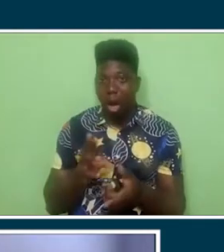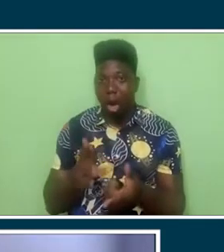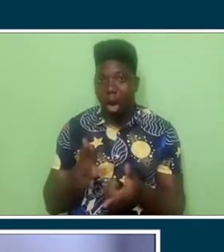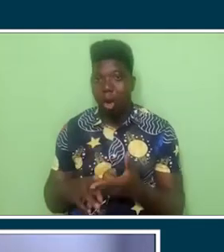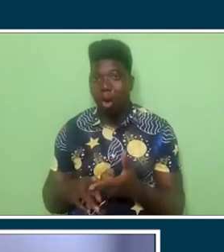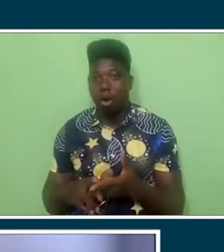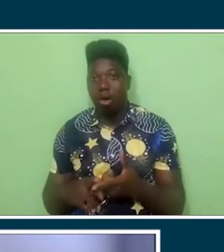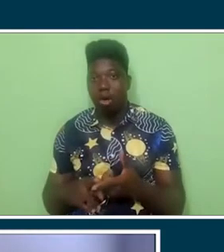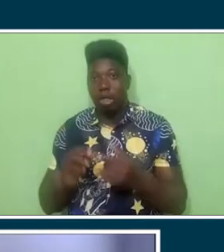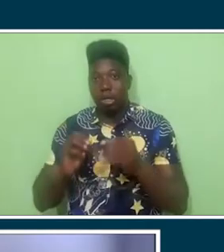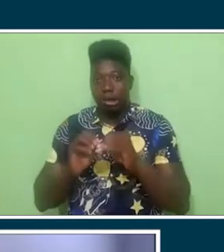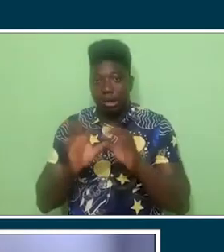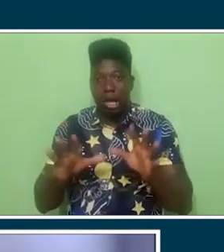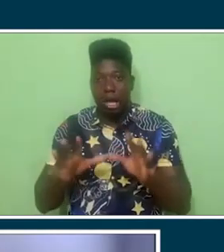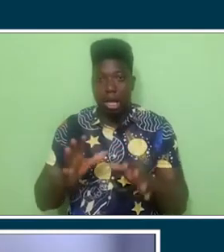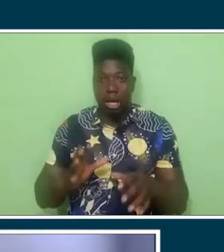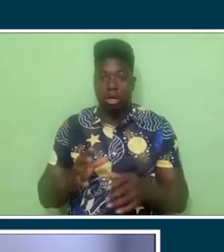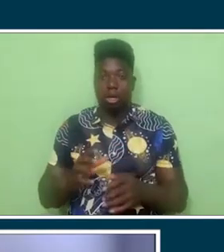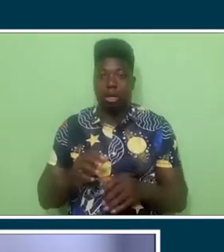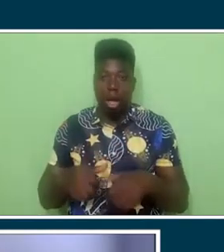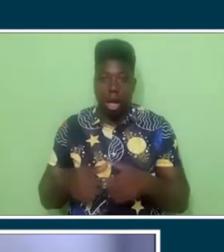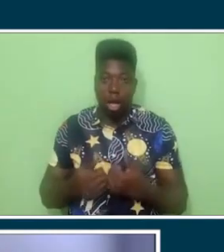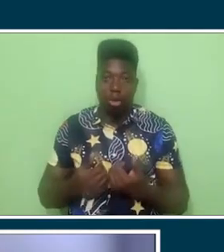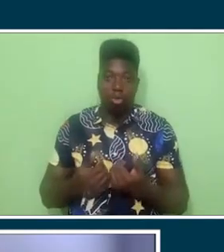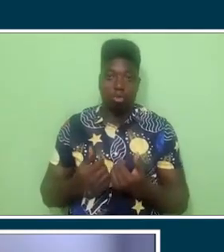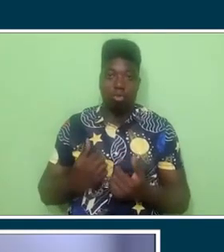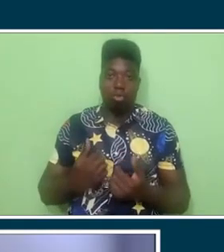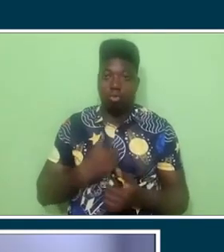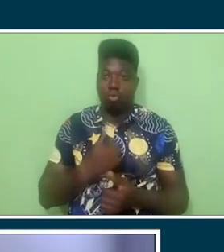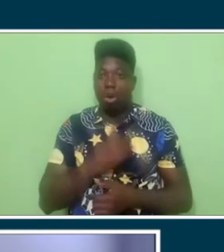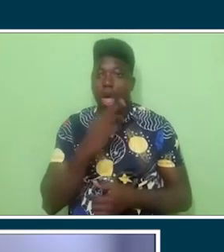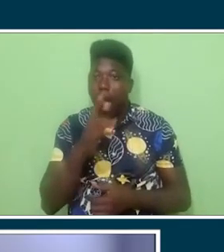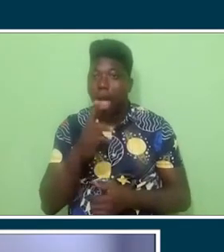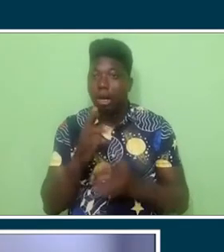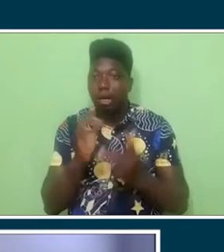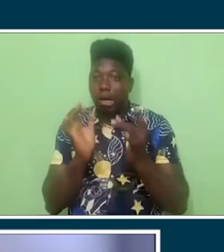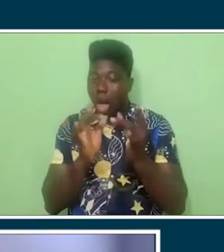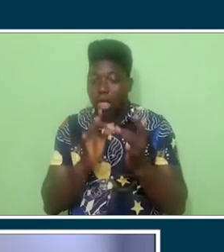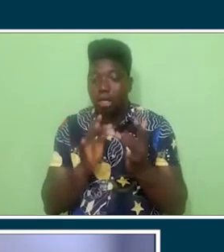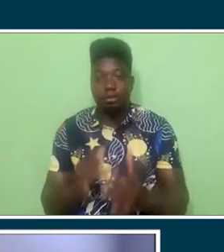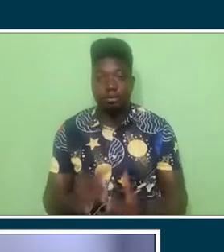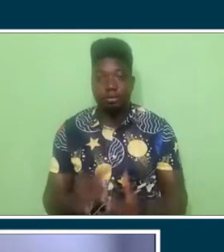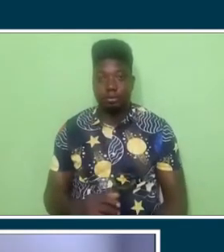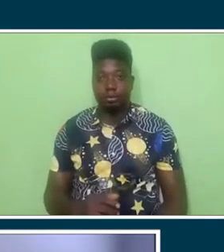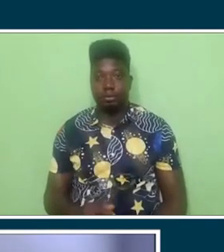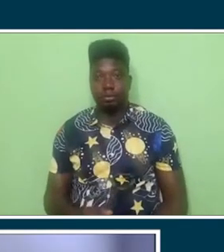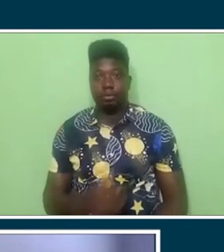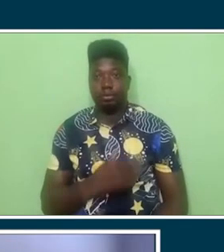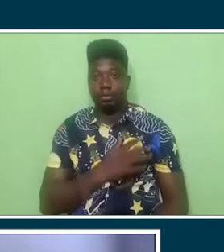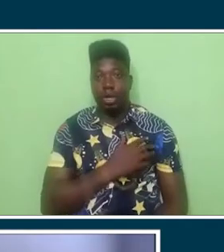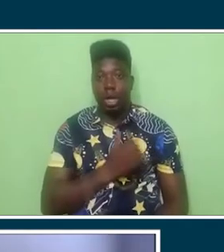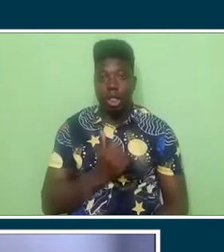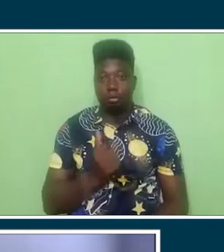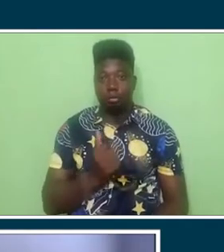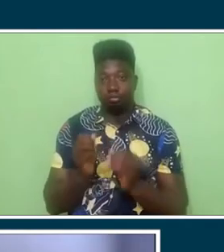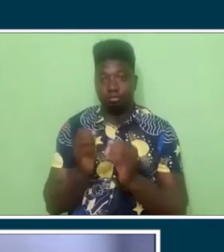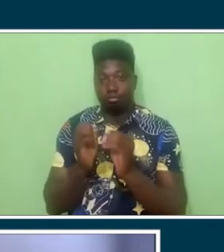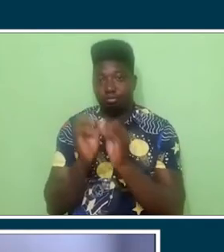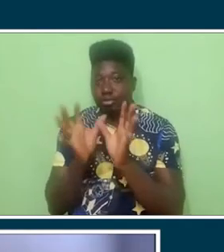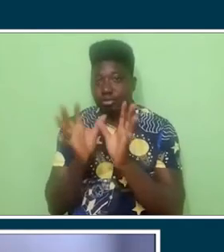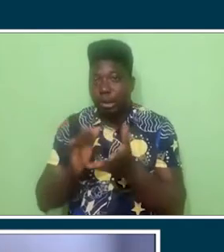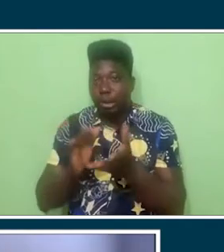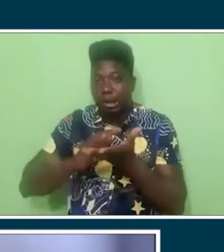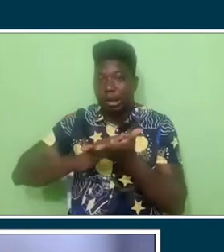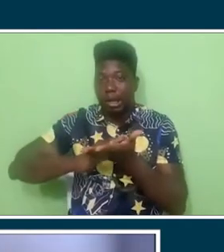we interconnected? The ways that we are interconnected is not obvious, clear, or necessarily working